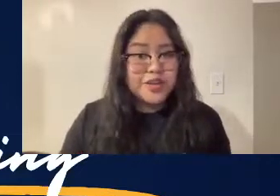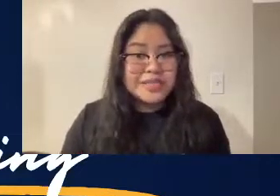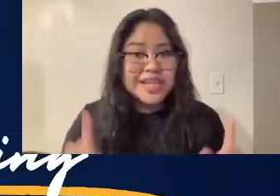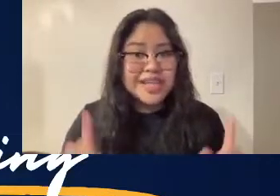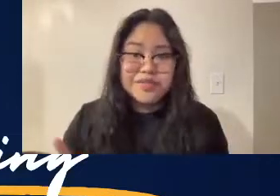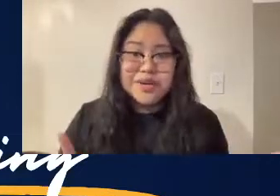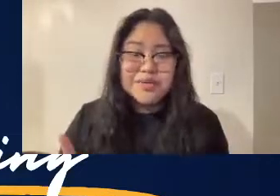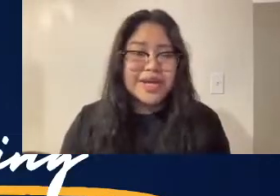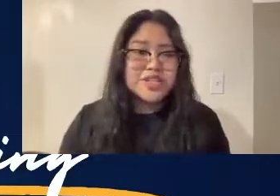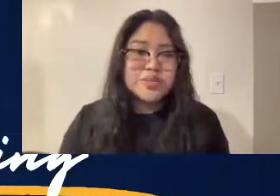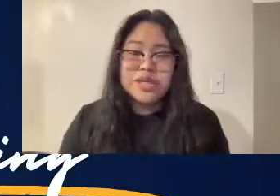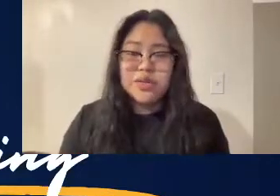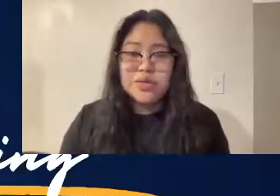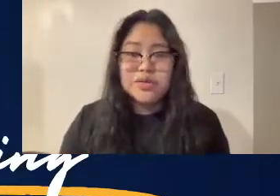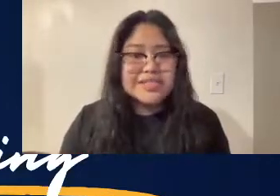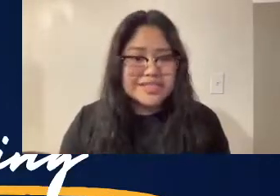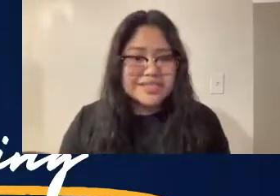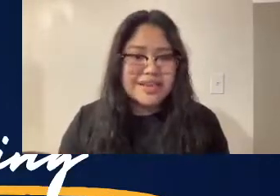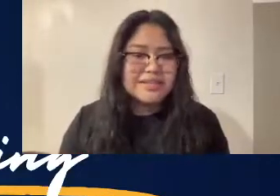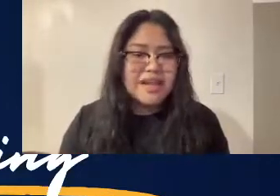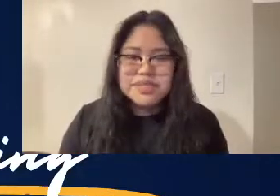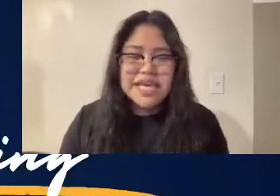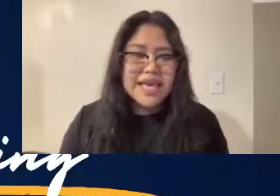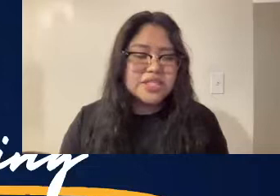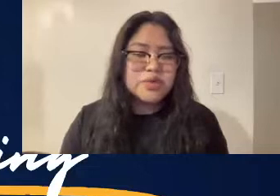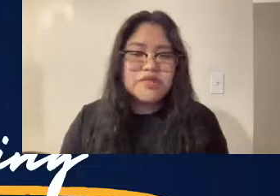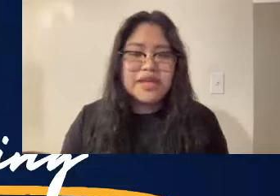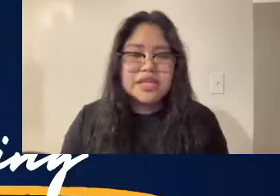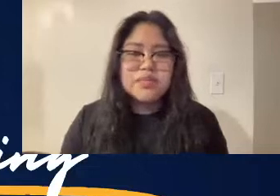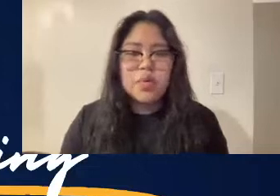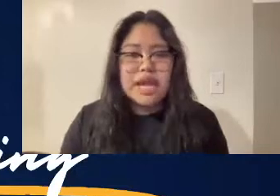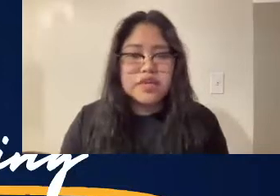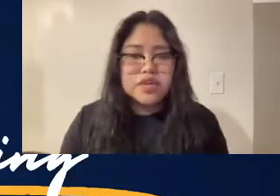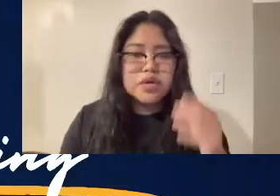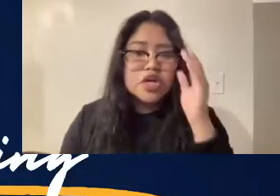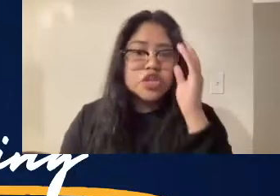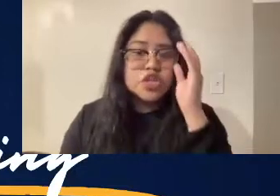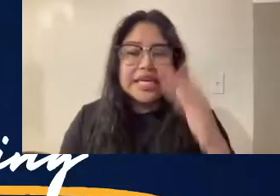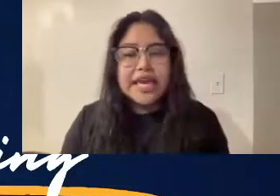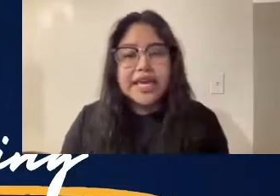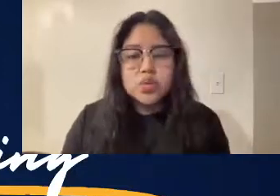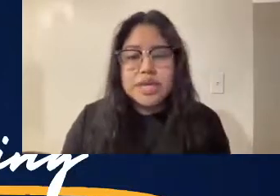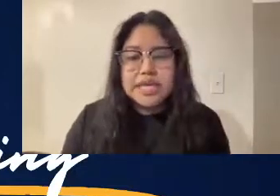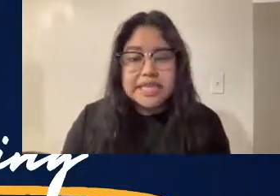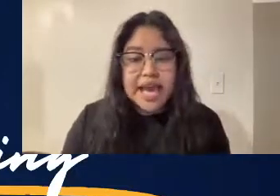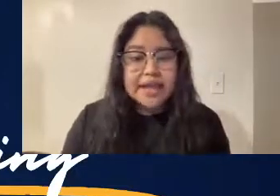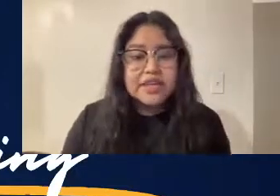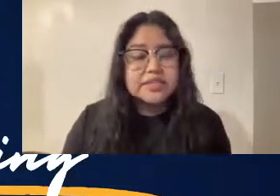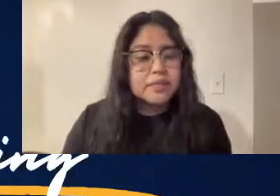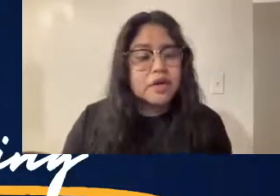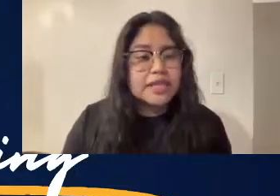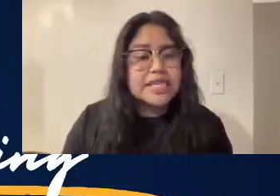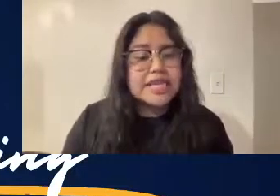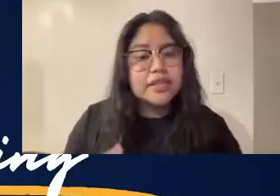their influence, however, by supporting local caucuses and clubs and providing an important avenue to engage with the